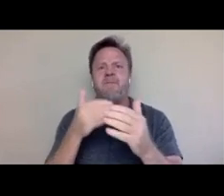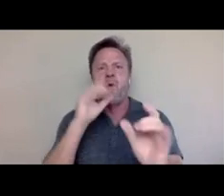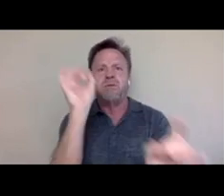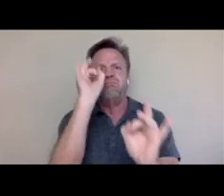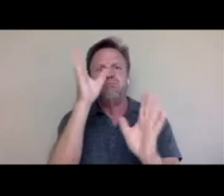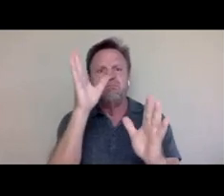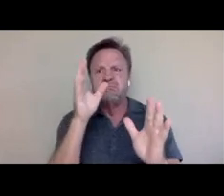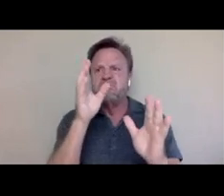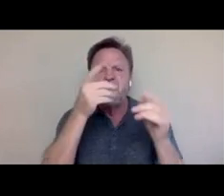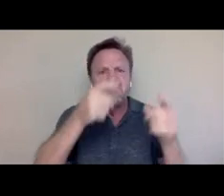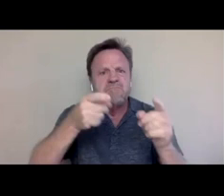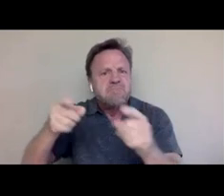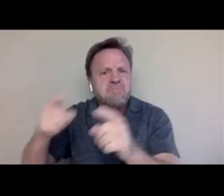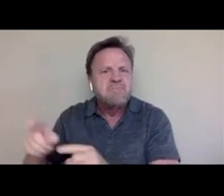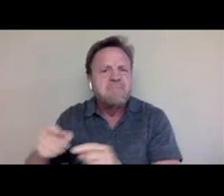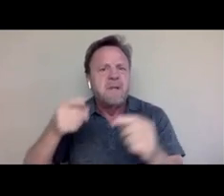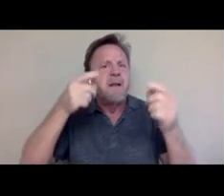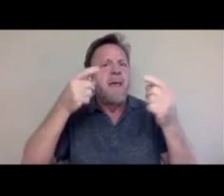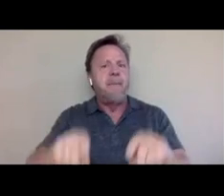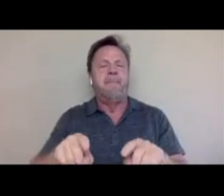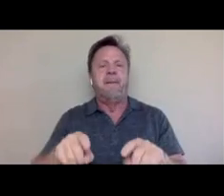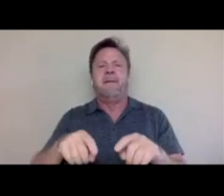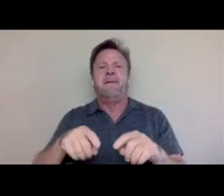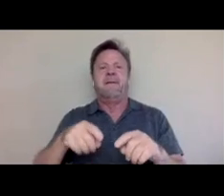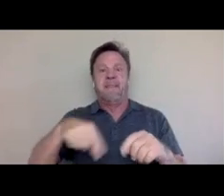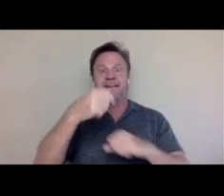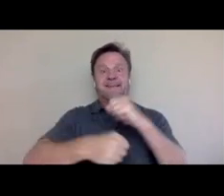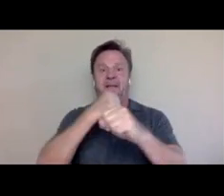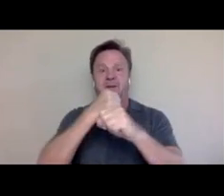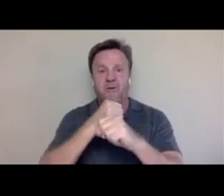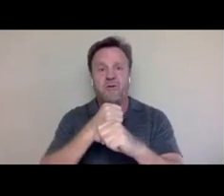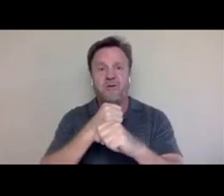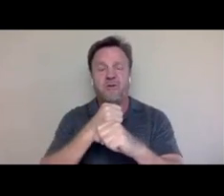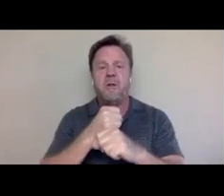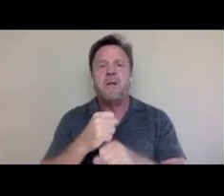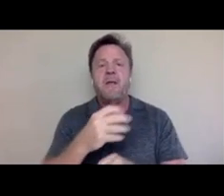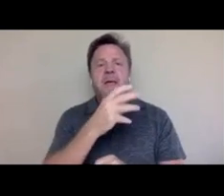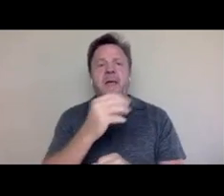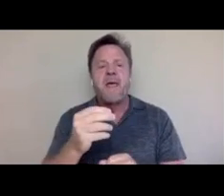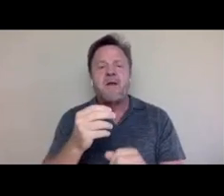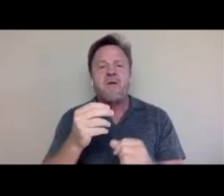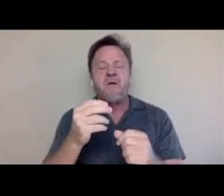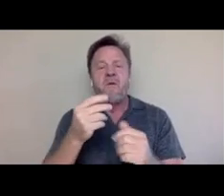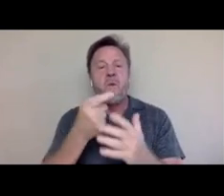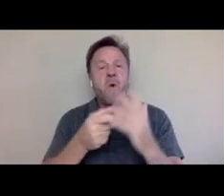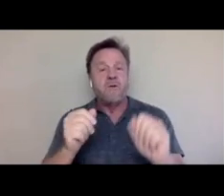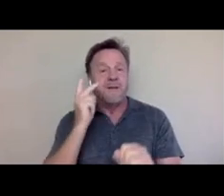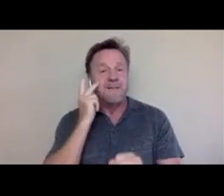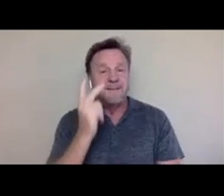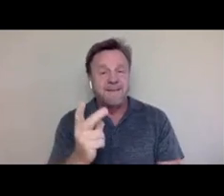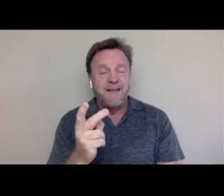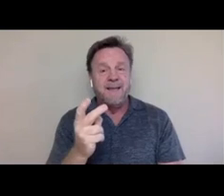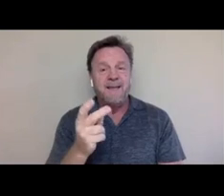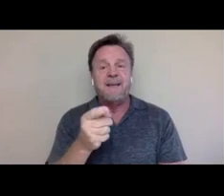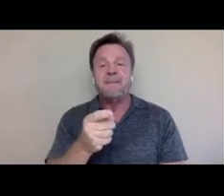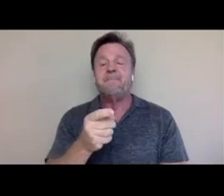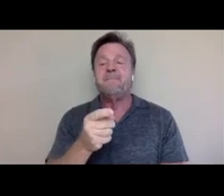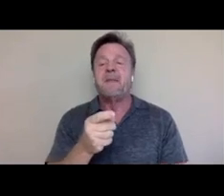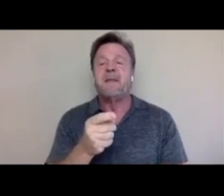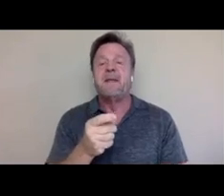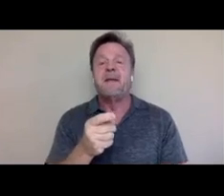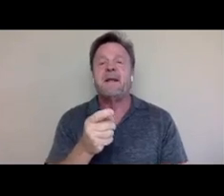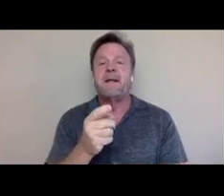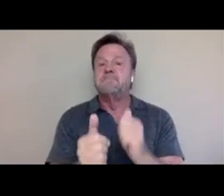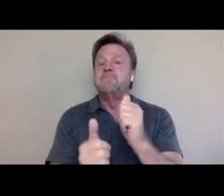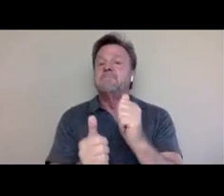of events that have transpired this year. And what you see too is that the